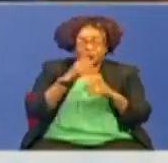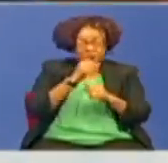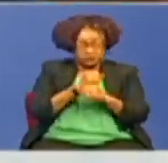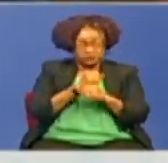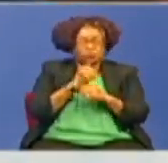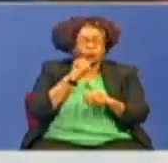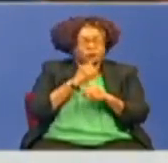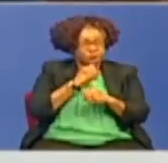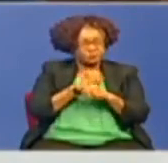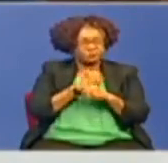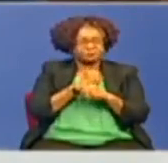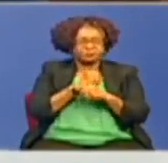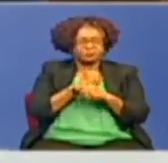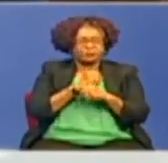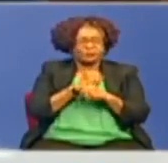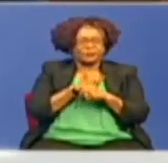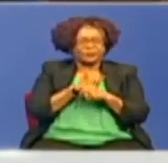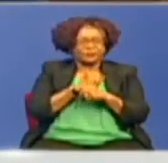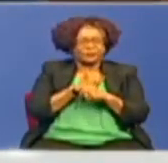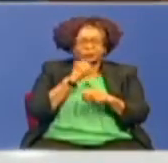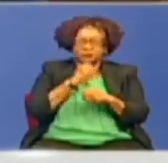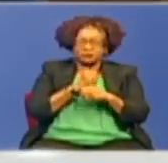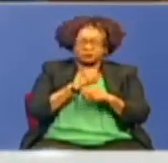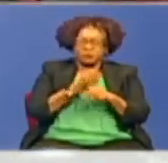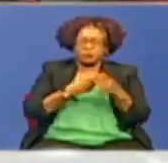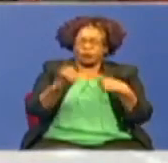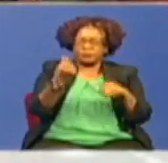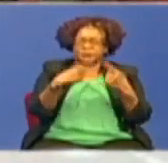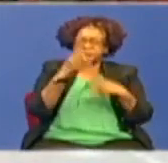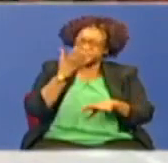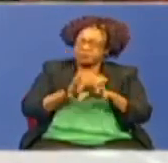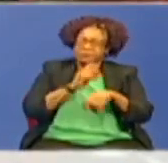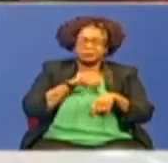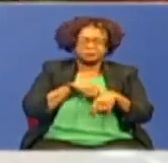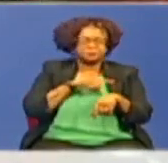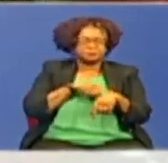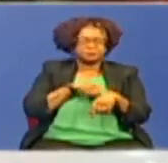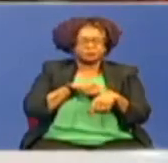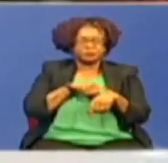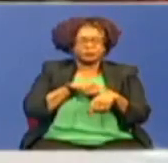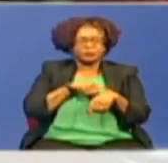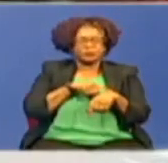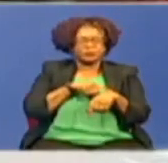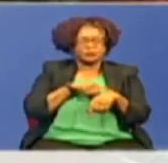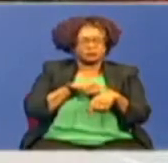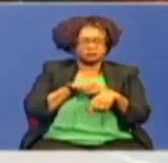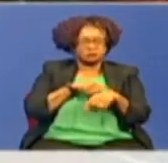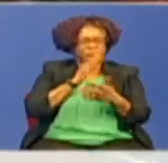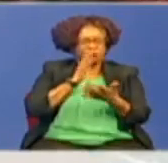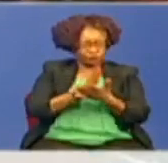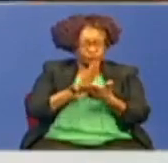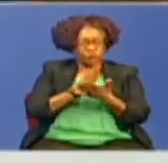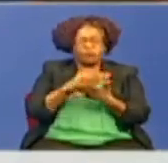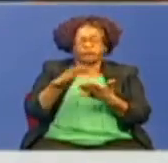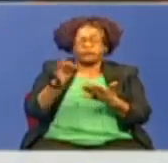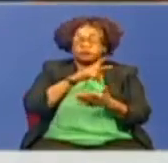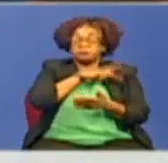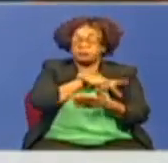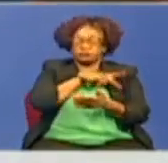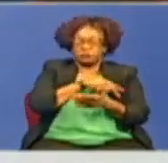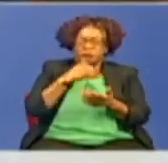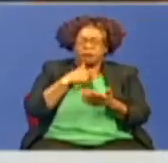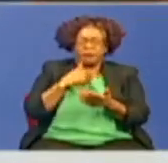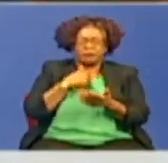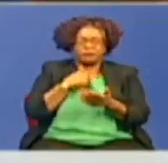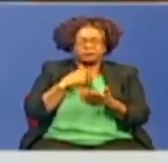in. We did this procurement during very hard times, and it is for the passion I have for this